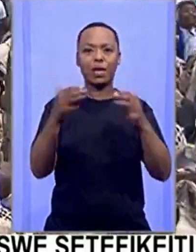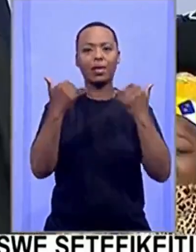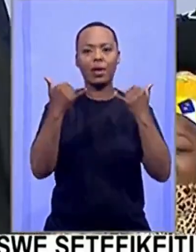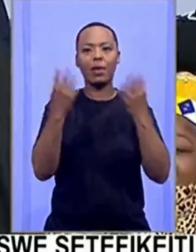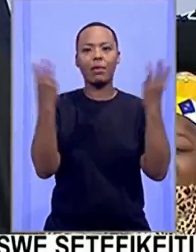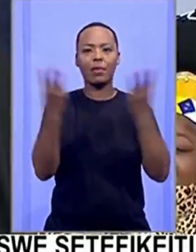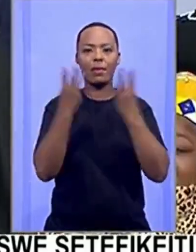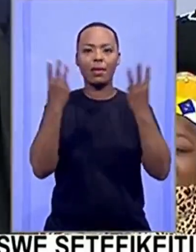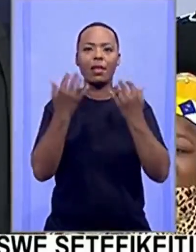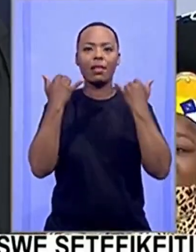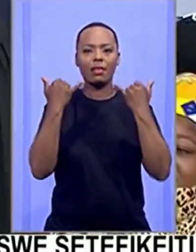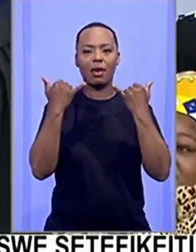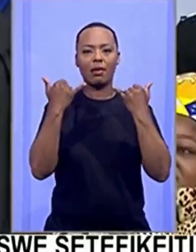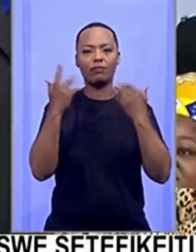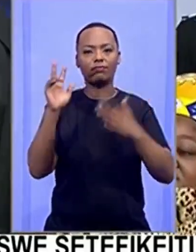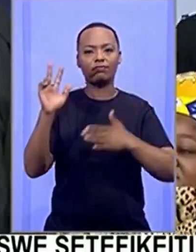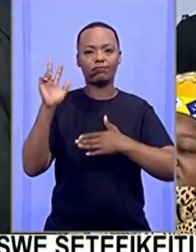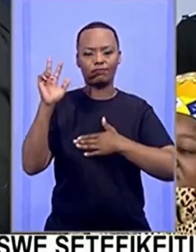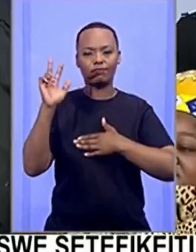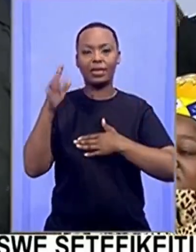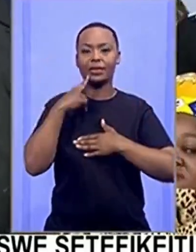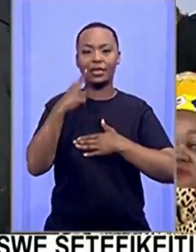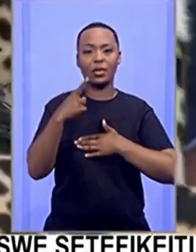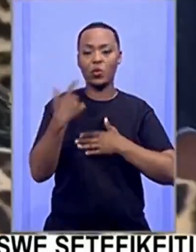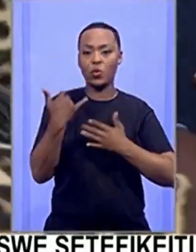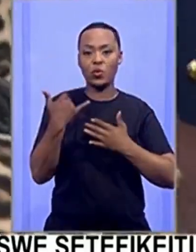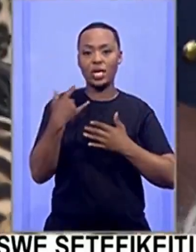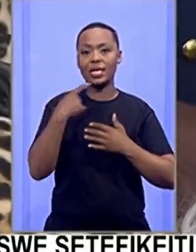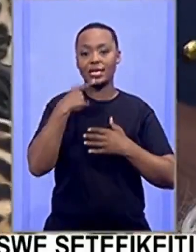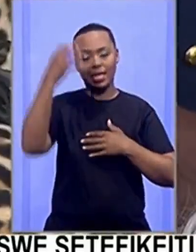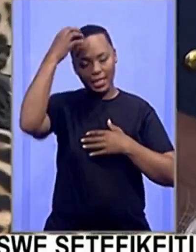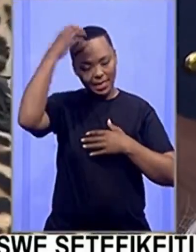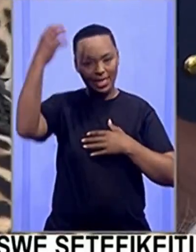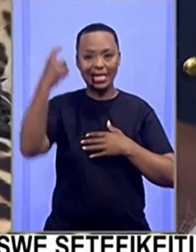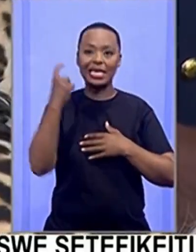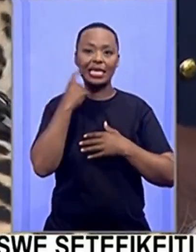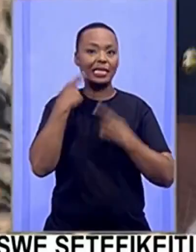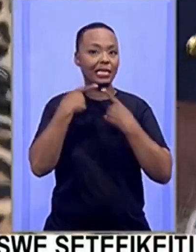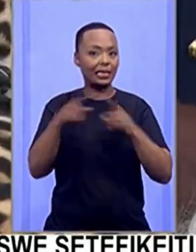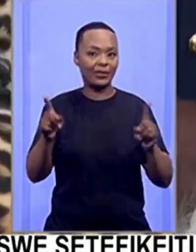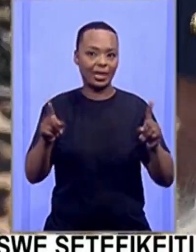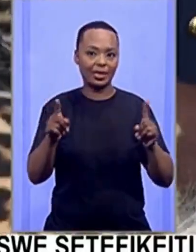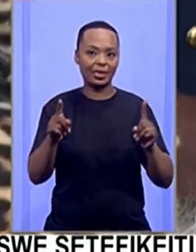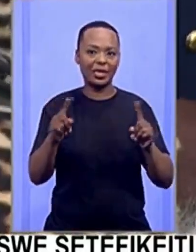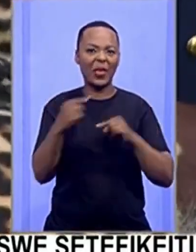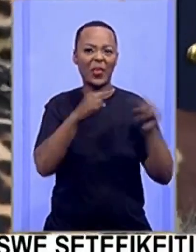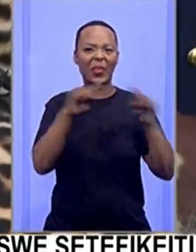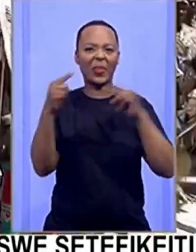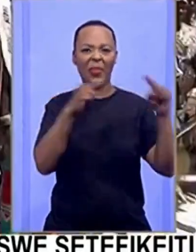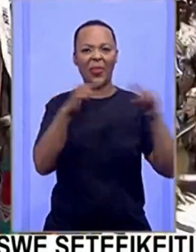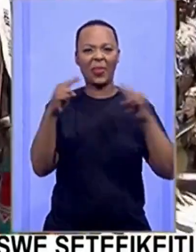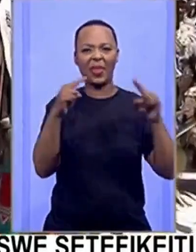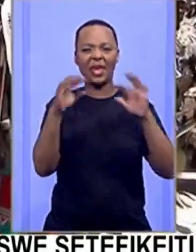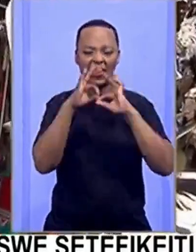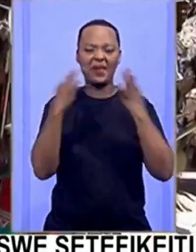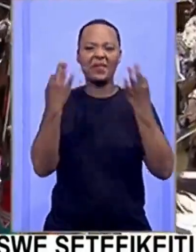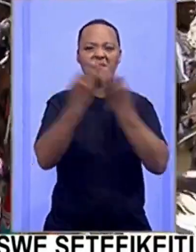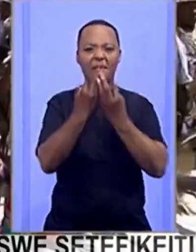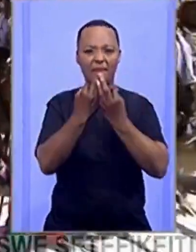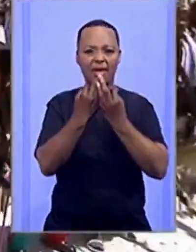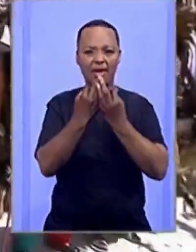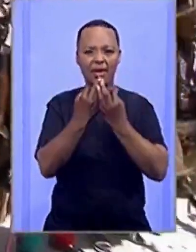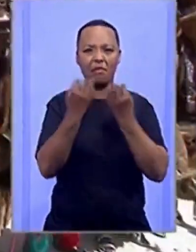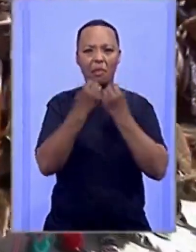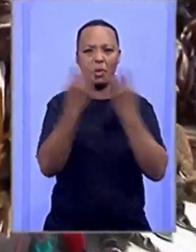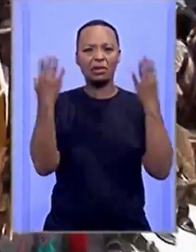neetswe marapo mme o a itse gore ga gone go nna bonolo ntwa ya ba lelapa la gagwe e diragetse mo phatlalatseng mme go bonala a